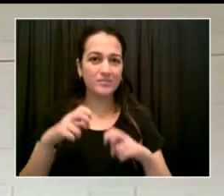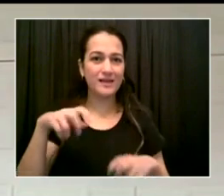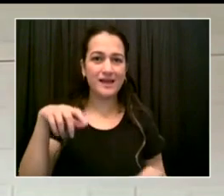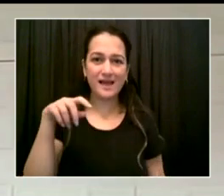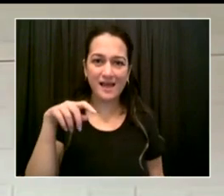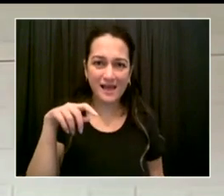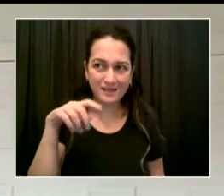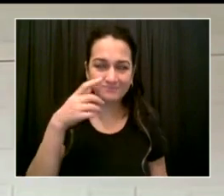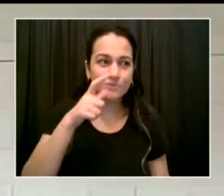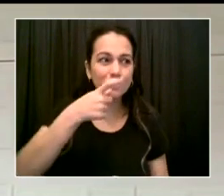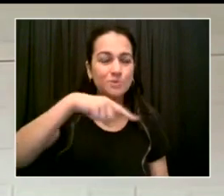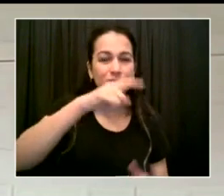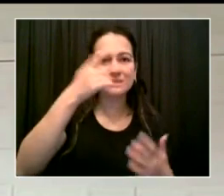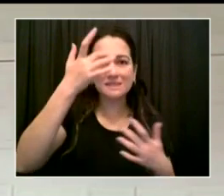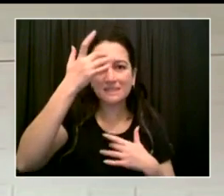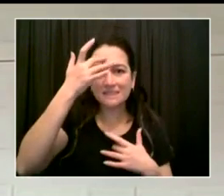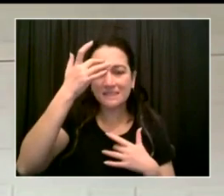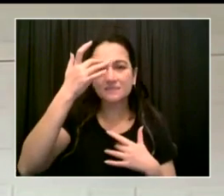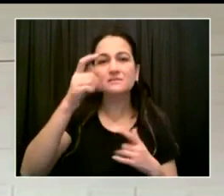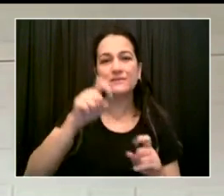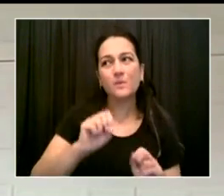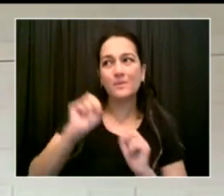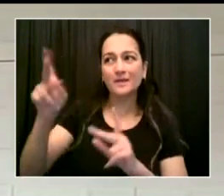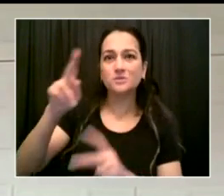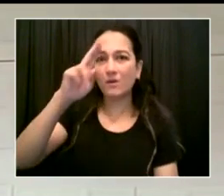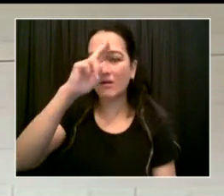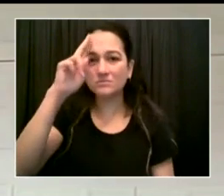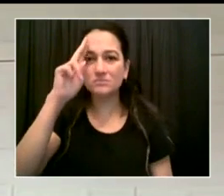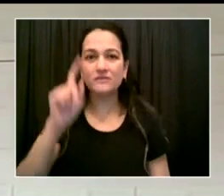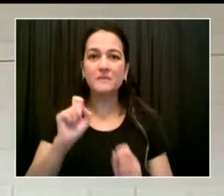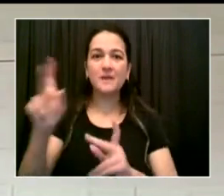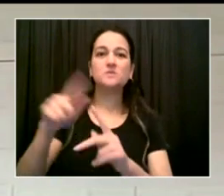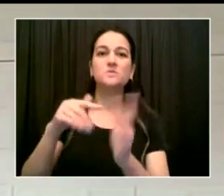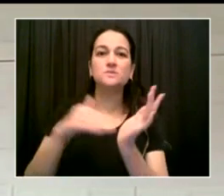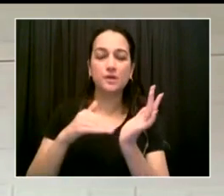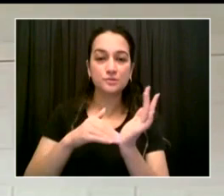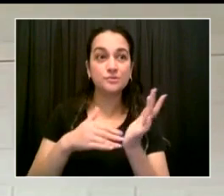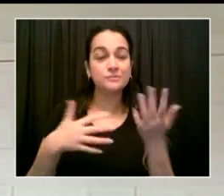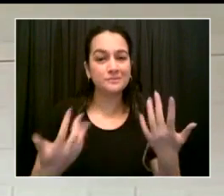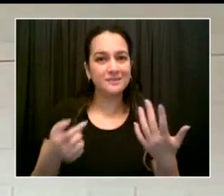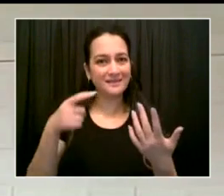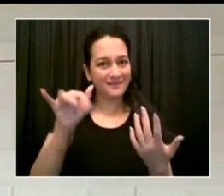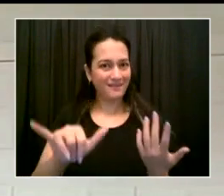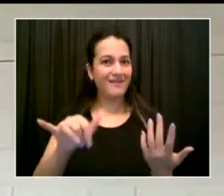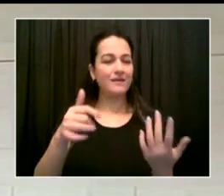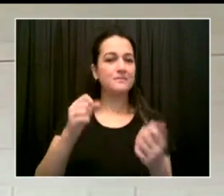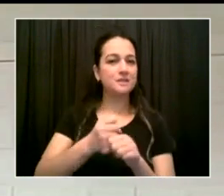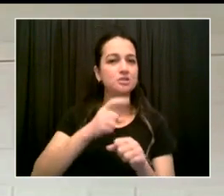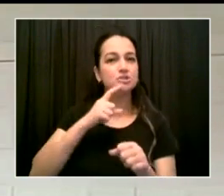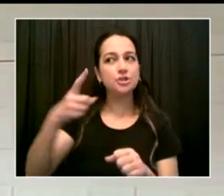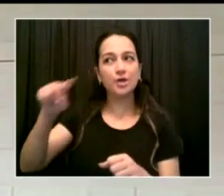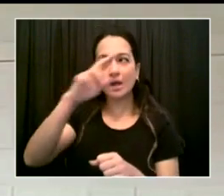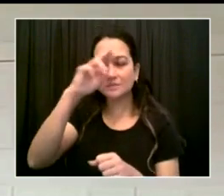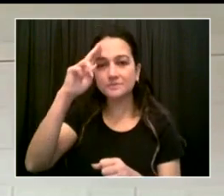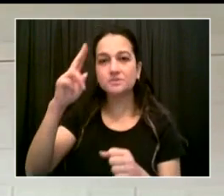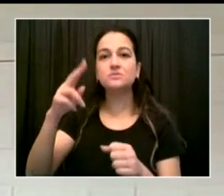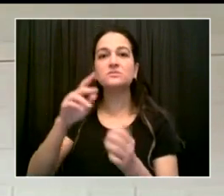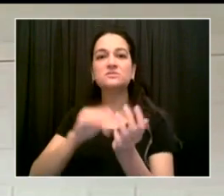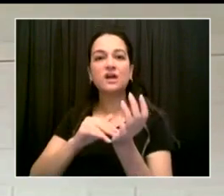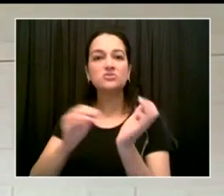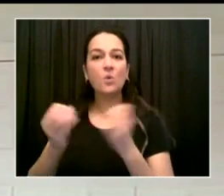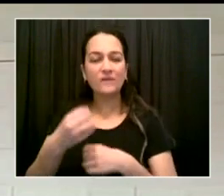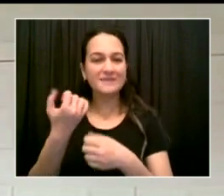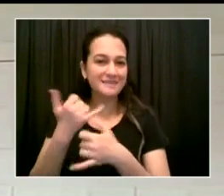tandem with our healthcare experts, some of which you have heard from today, doing very, very impressive work, as well as our labor leaders,